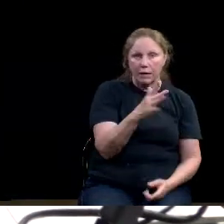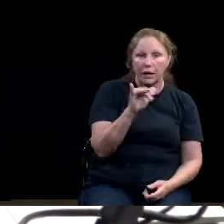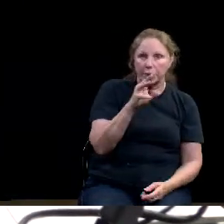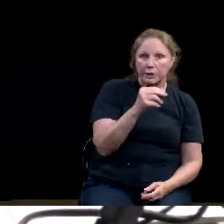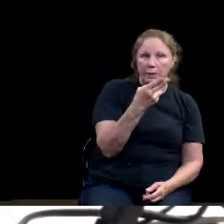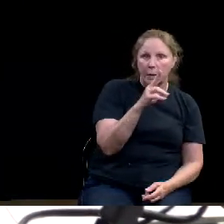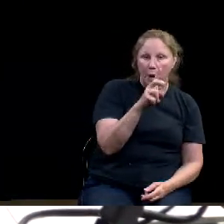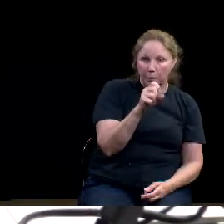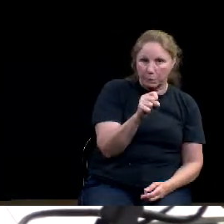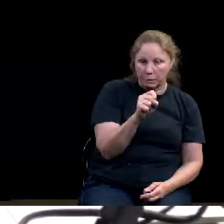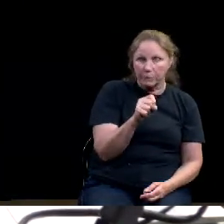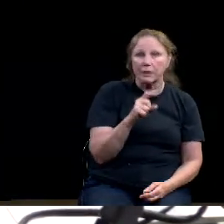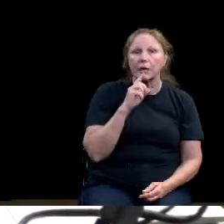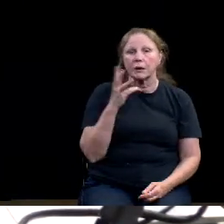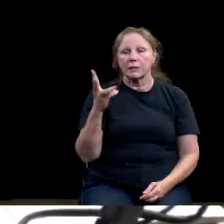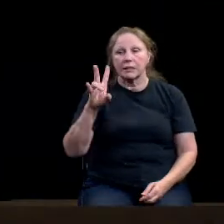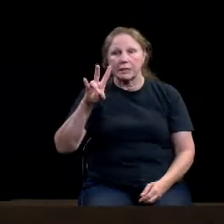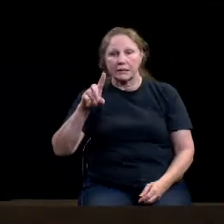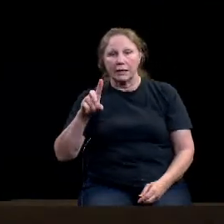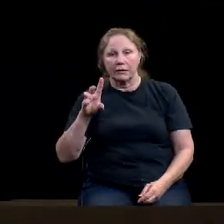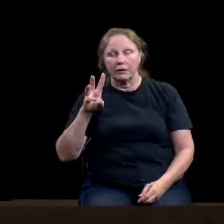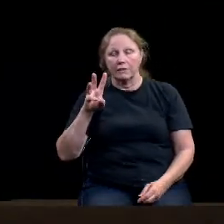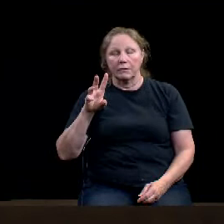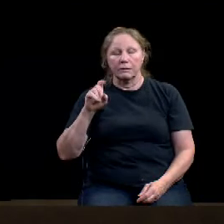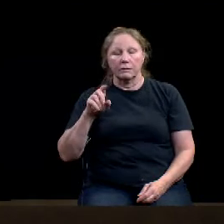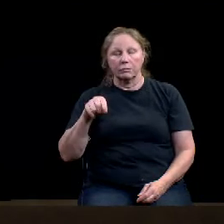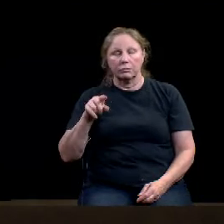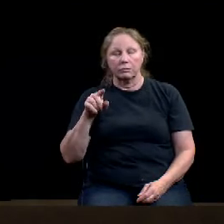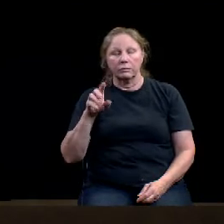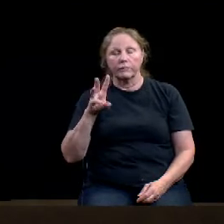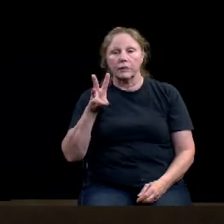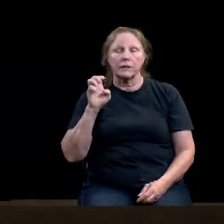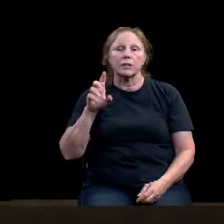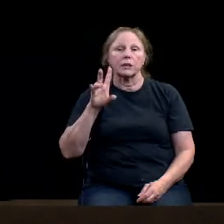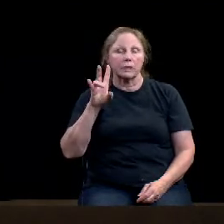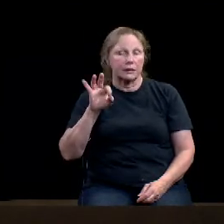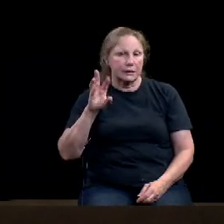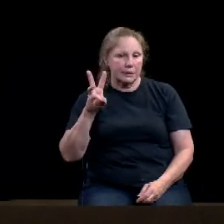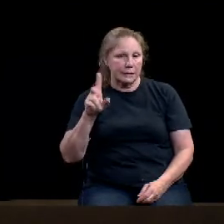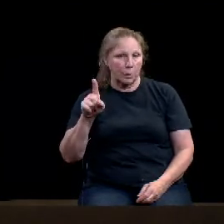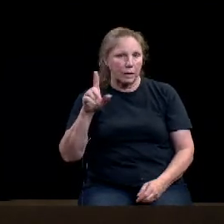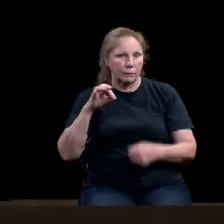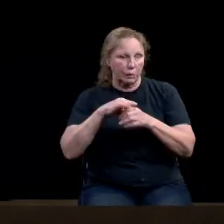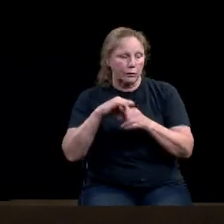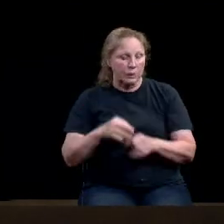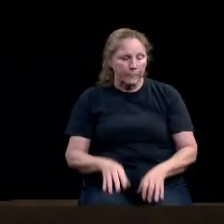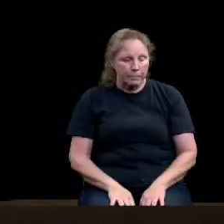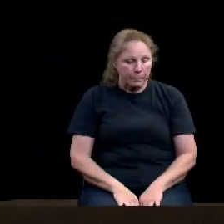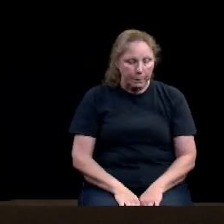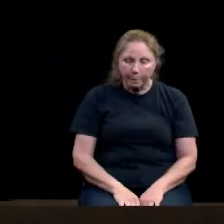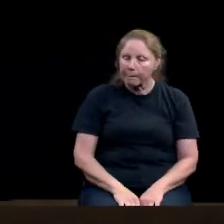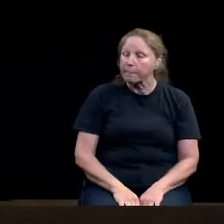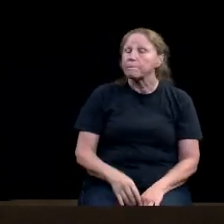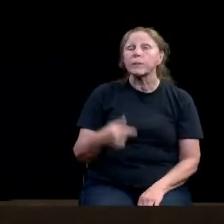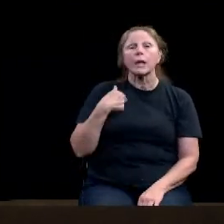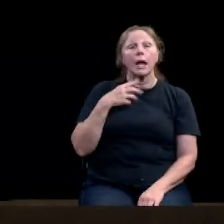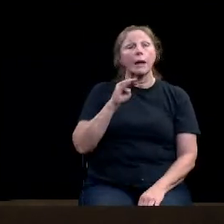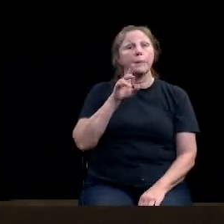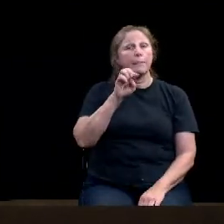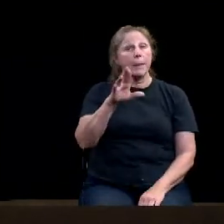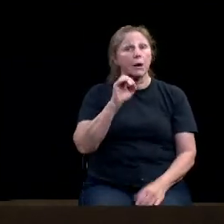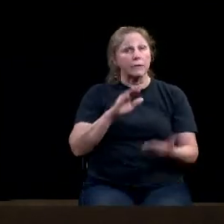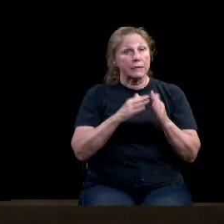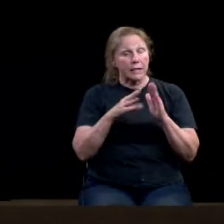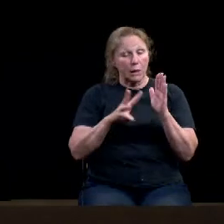As mayor of the City of Waco and meeting with the City Council, sitting as the canvassing board to canvass the